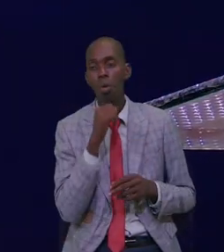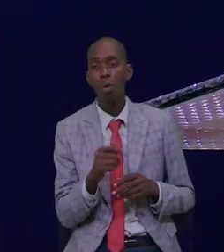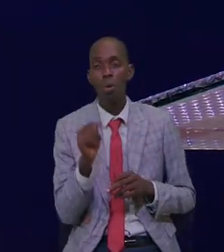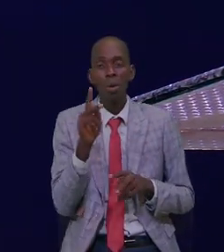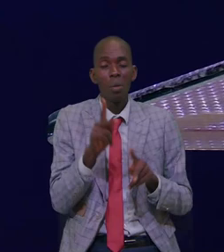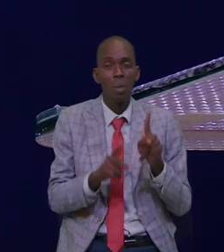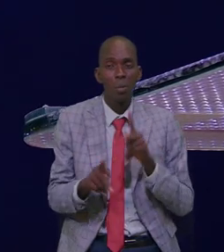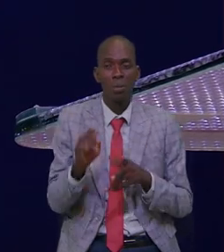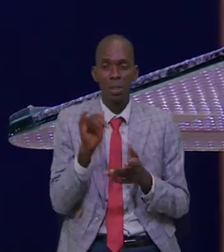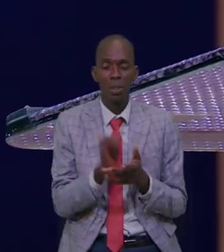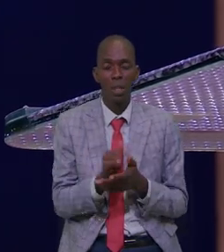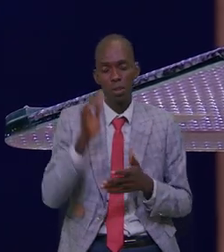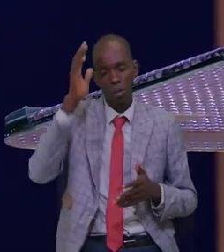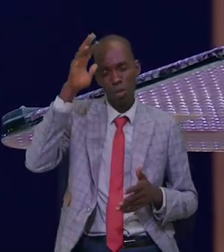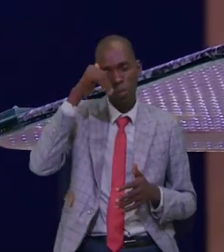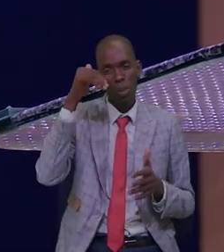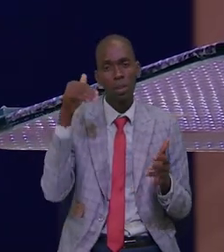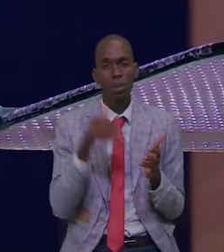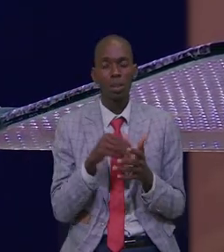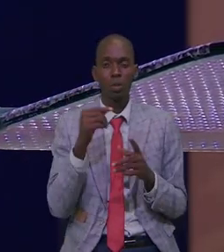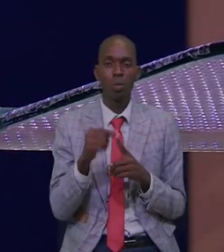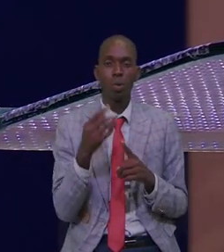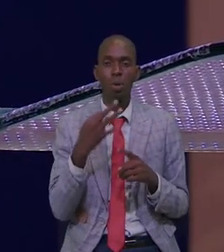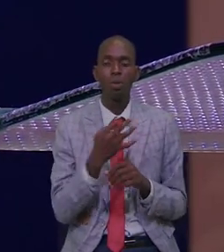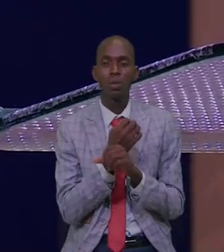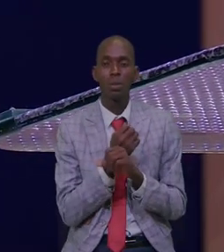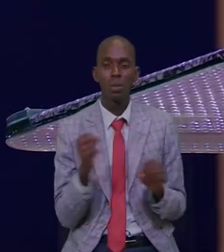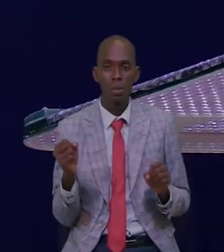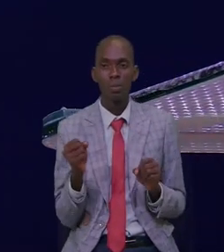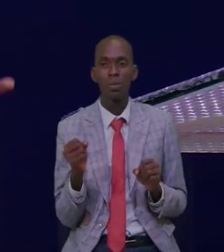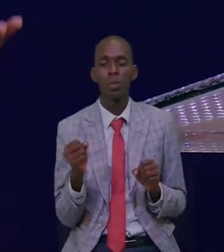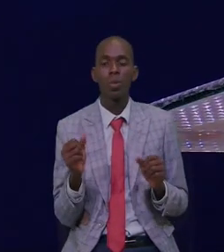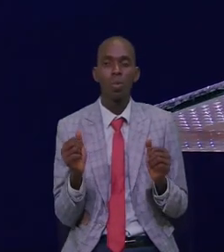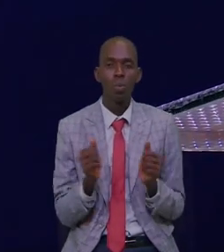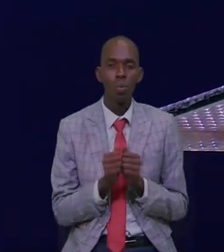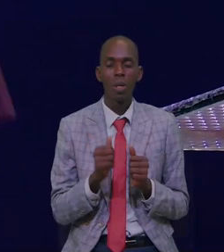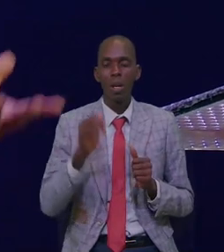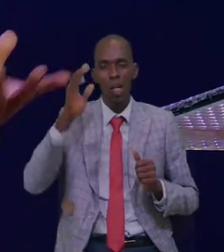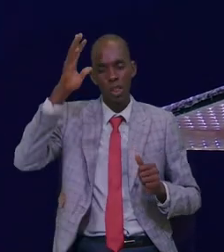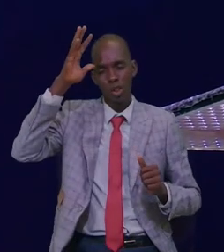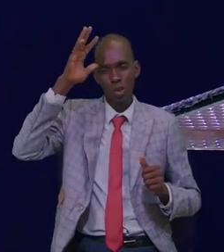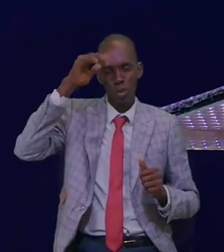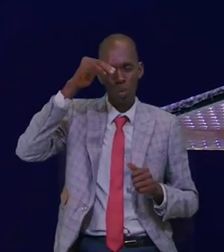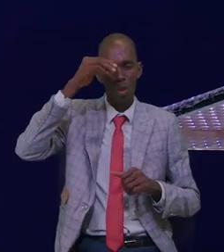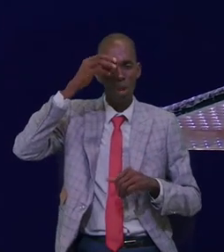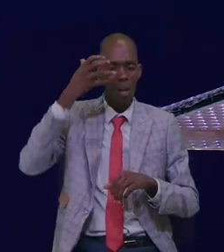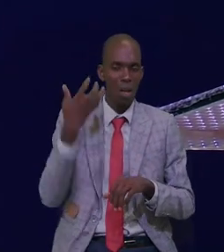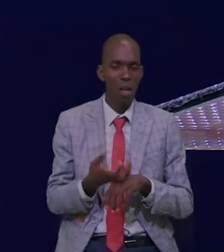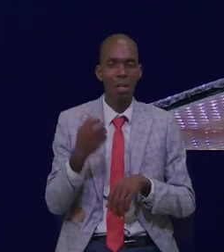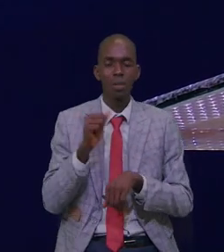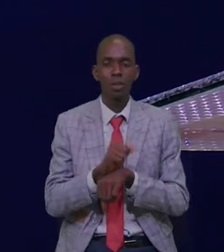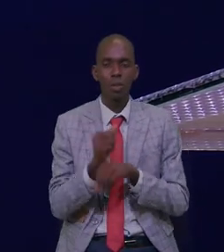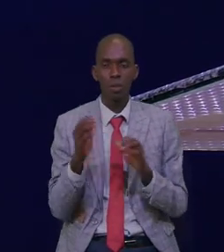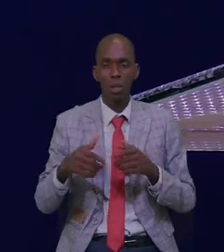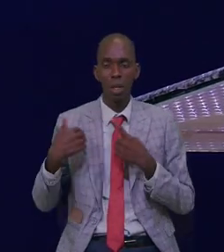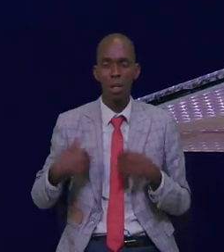that rebel against the word of salvation with an adamant, stony heart, the